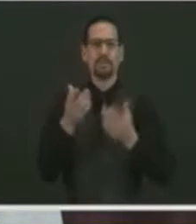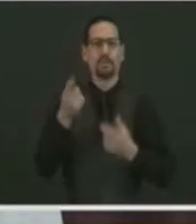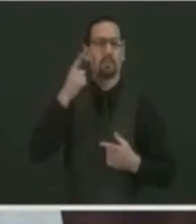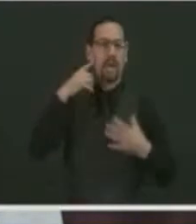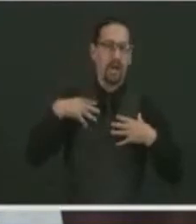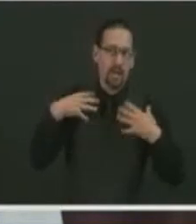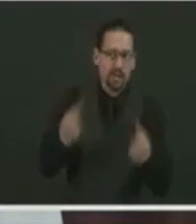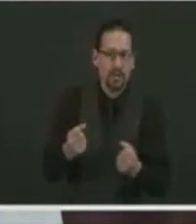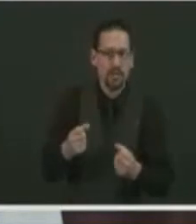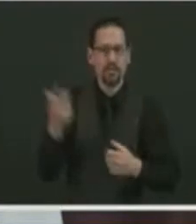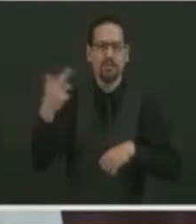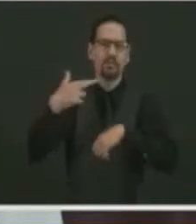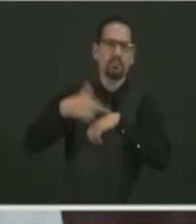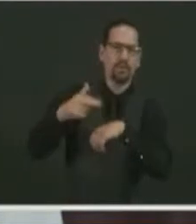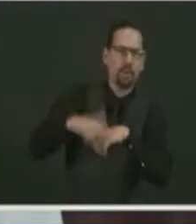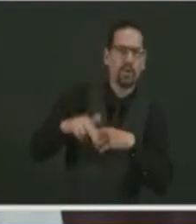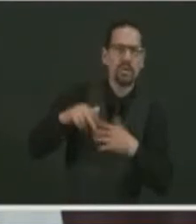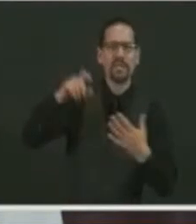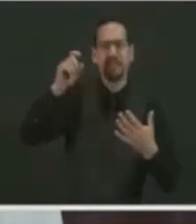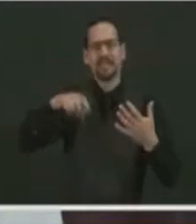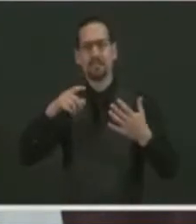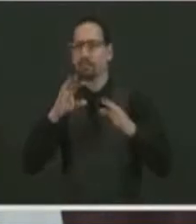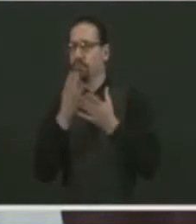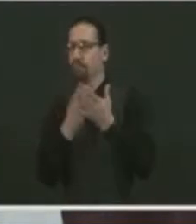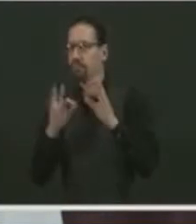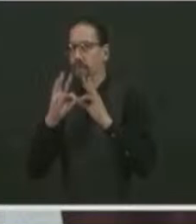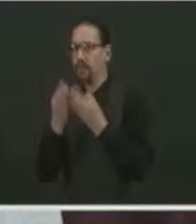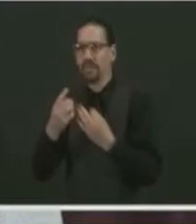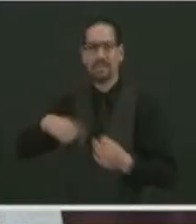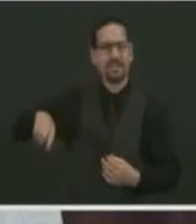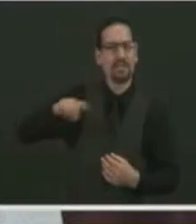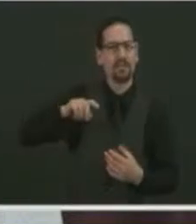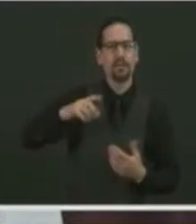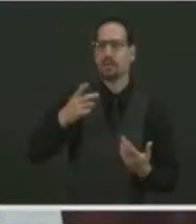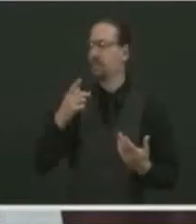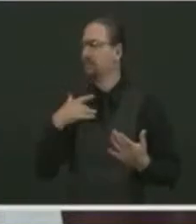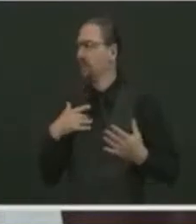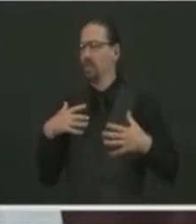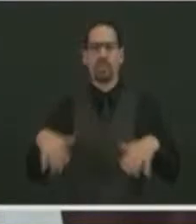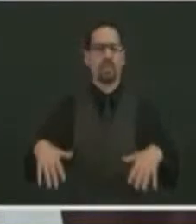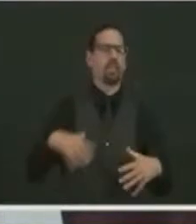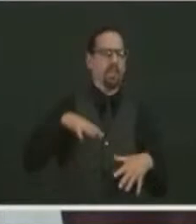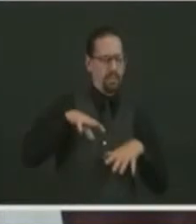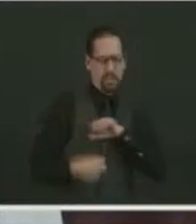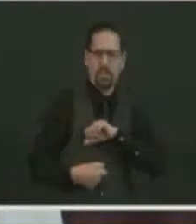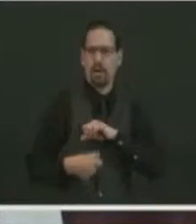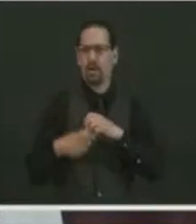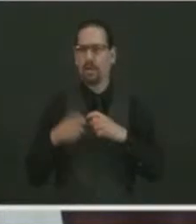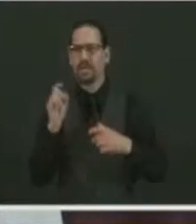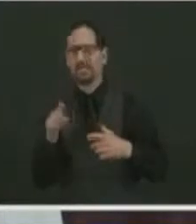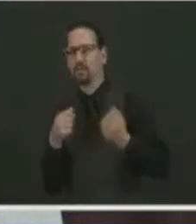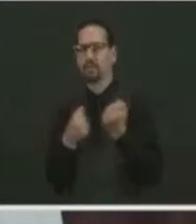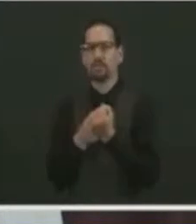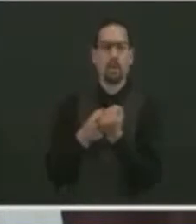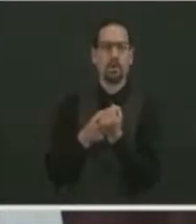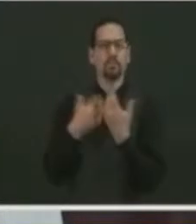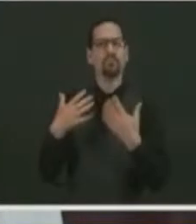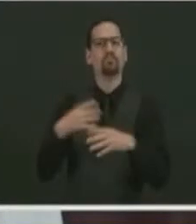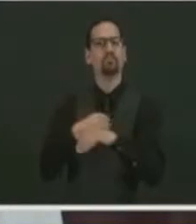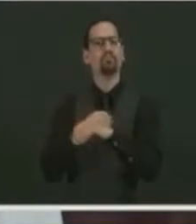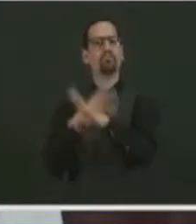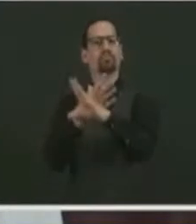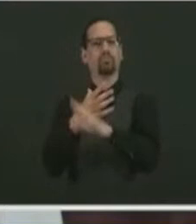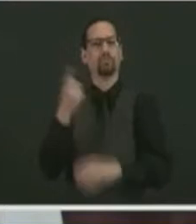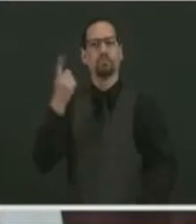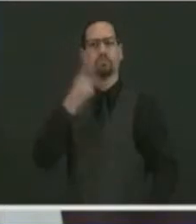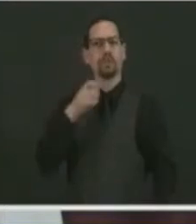It's free, so it's a free and confidential support network that connects families with